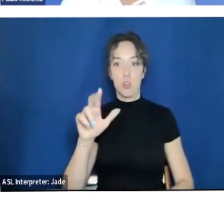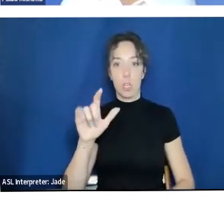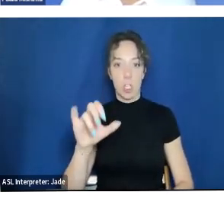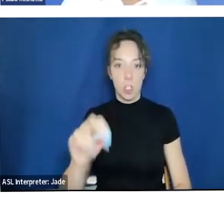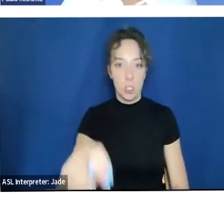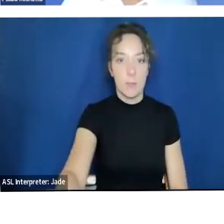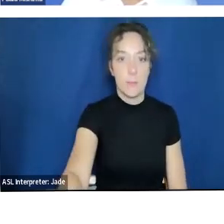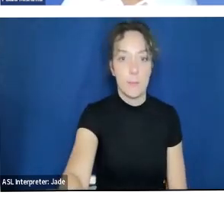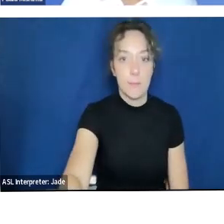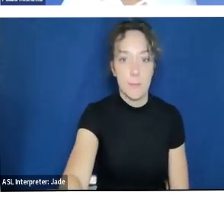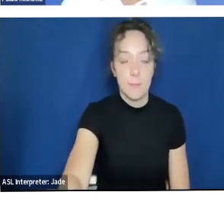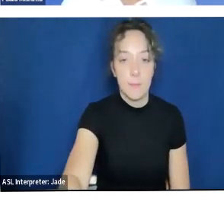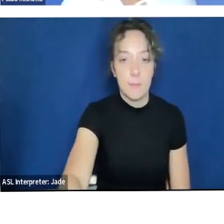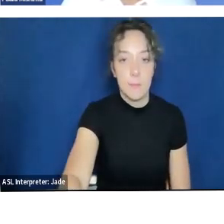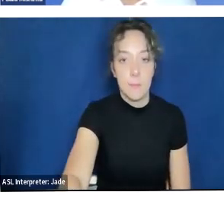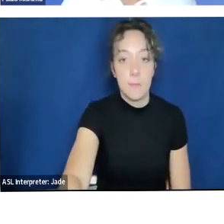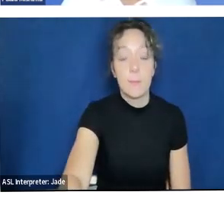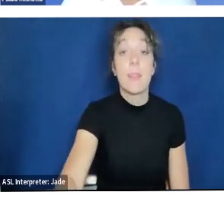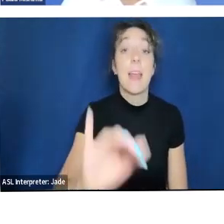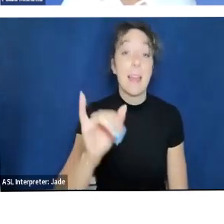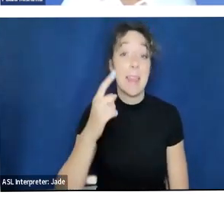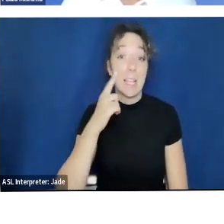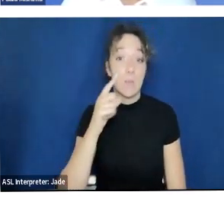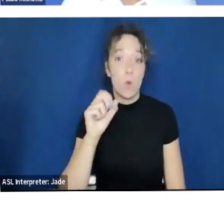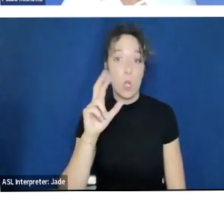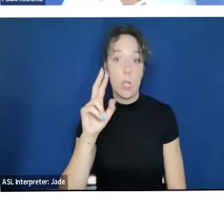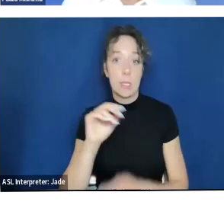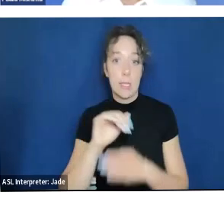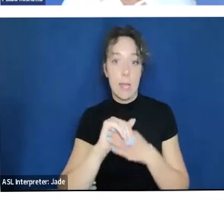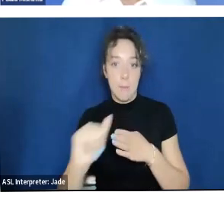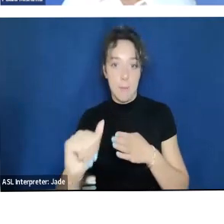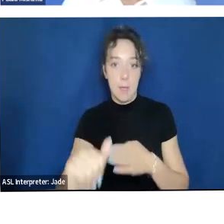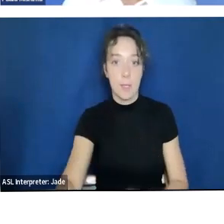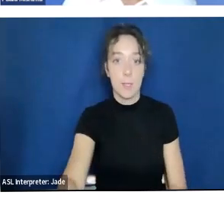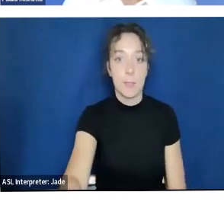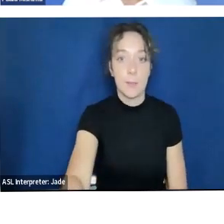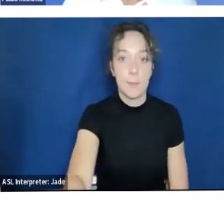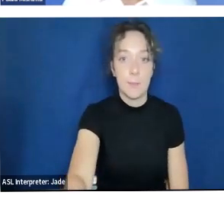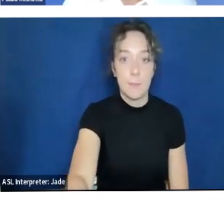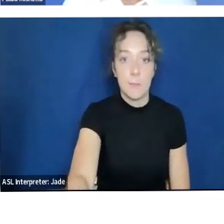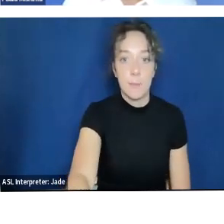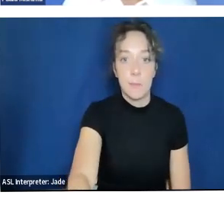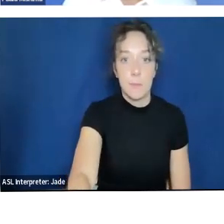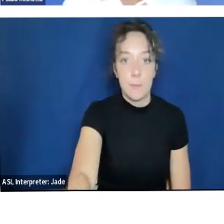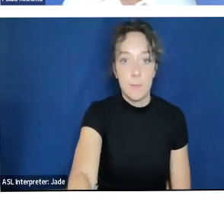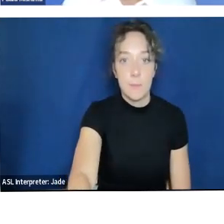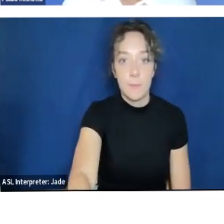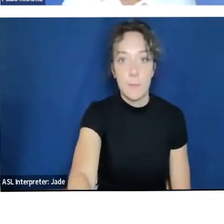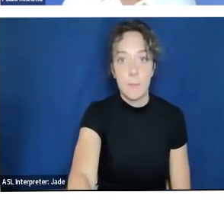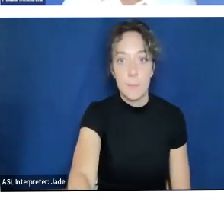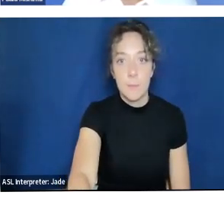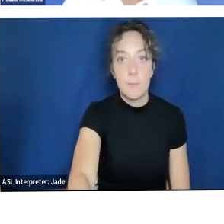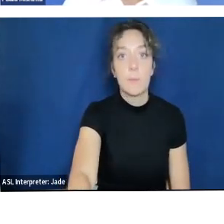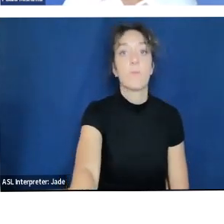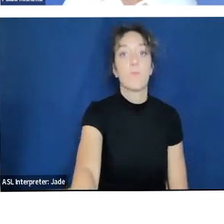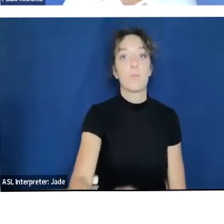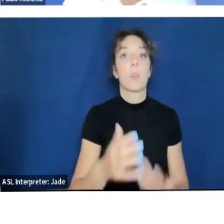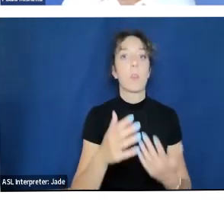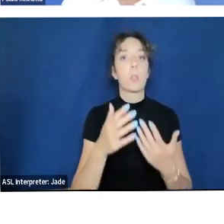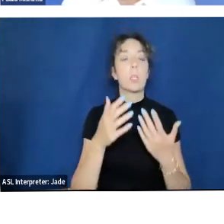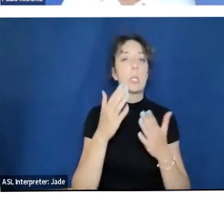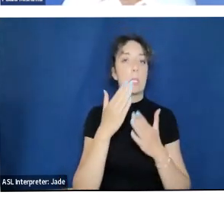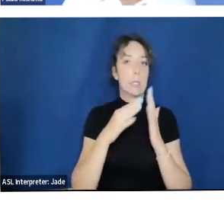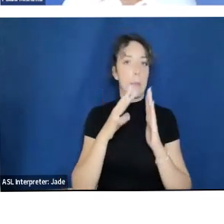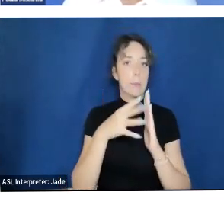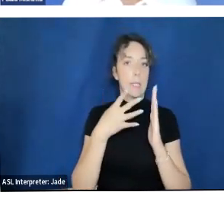Okay, so that's it on SunBucks. Again, I'm not going to go over this. There's a couple tables in the existing Flash which